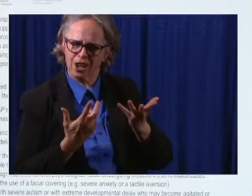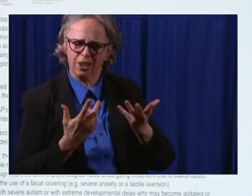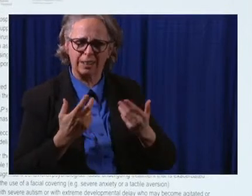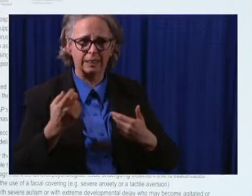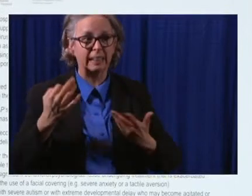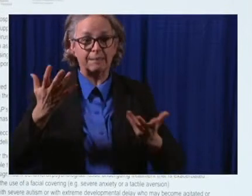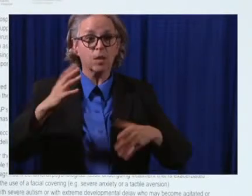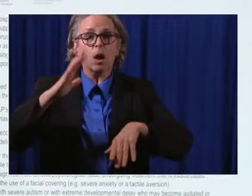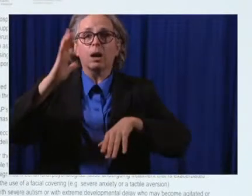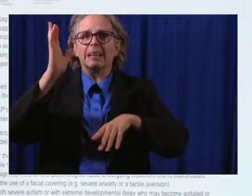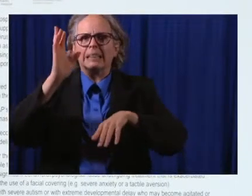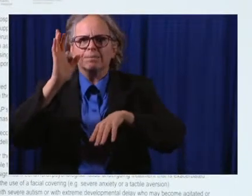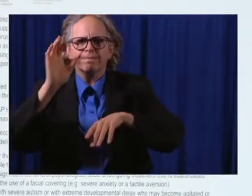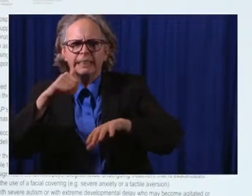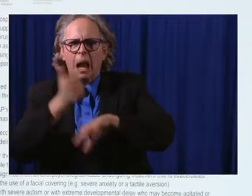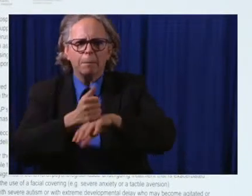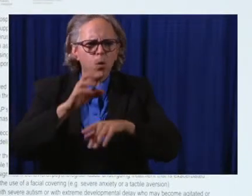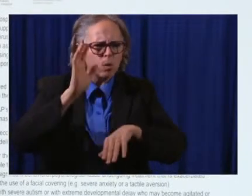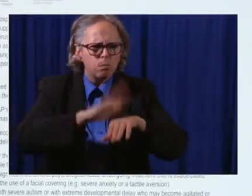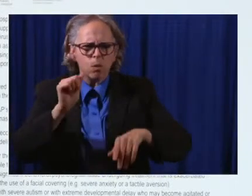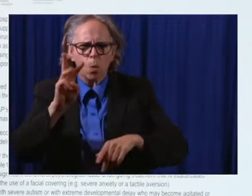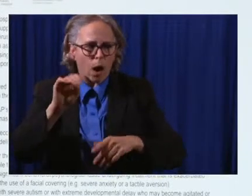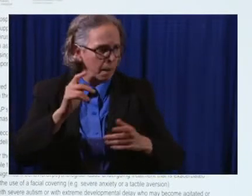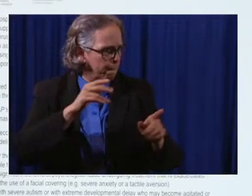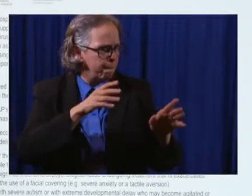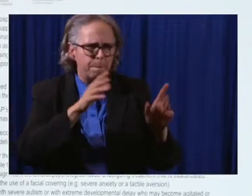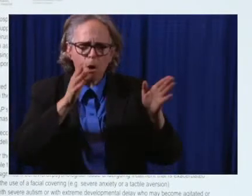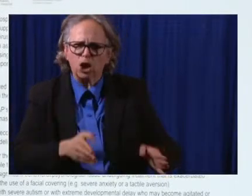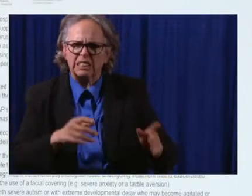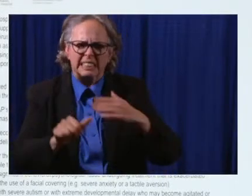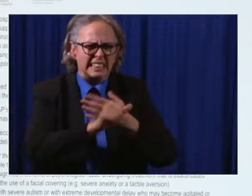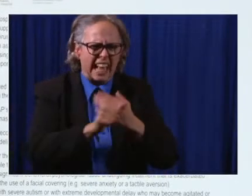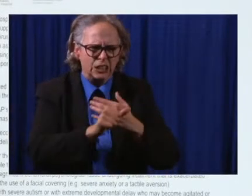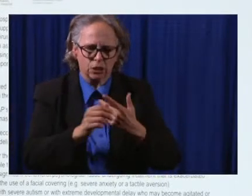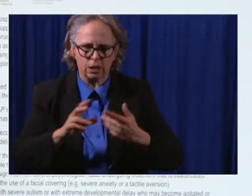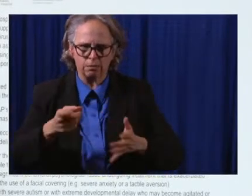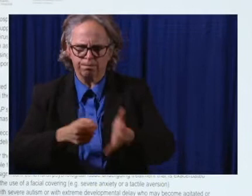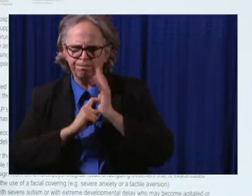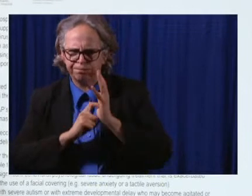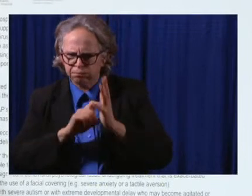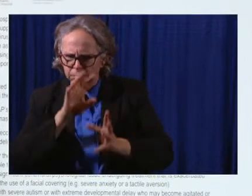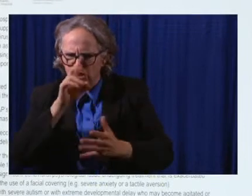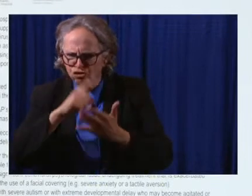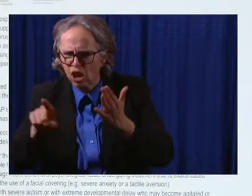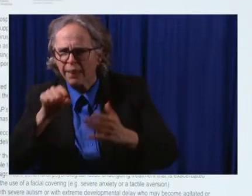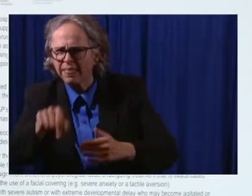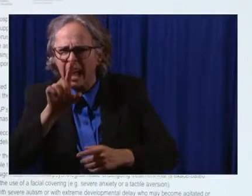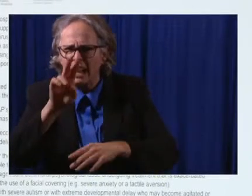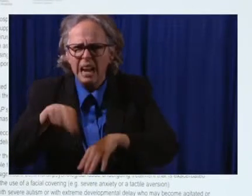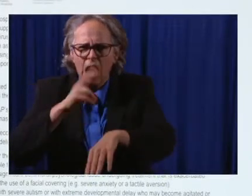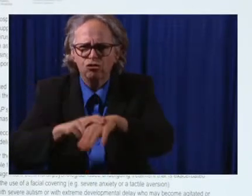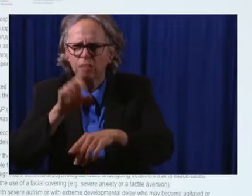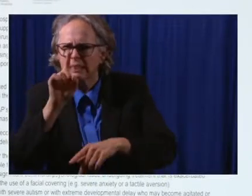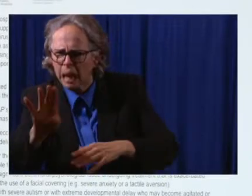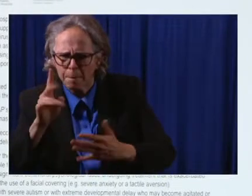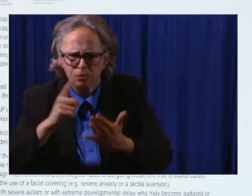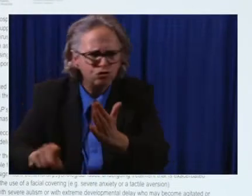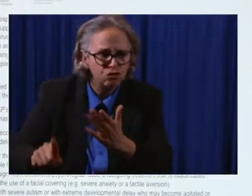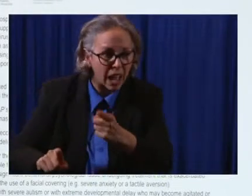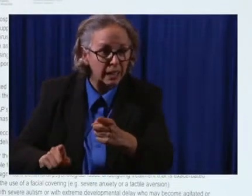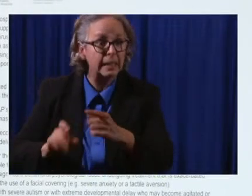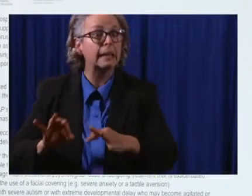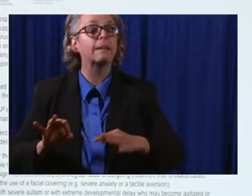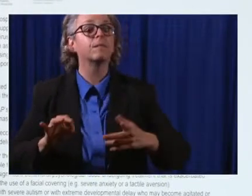dangerous individual, that must be entered into the national database. Our bill would better protect our citizens from those